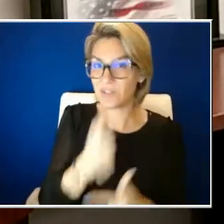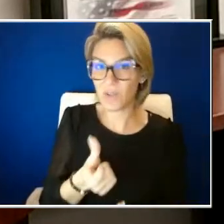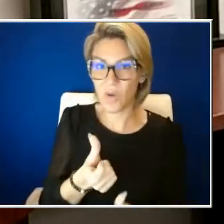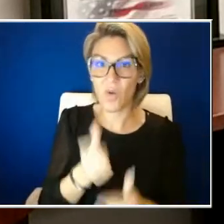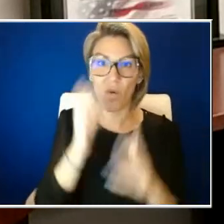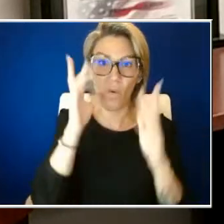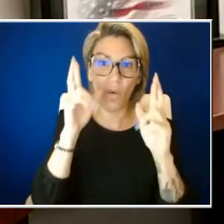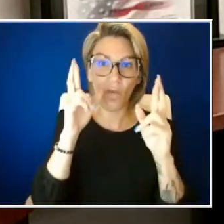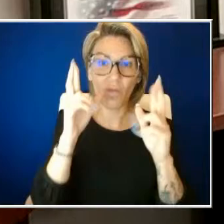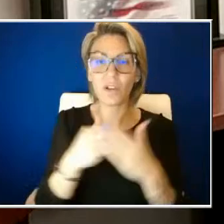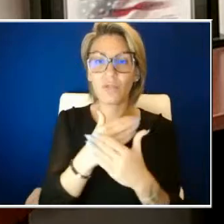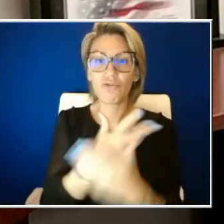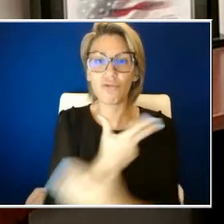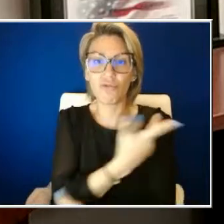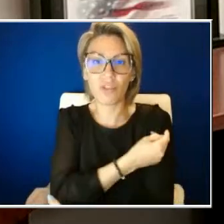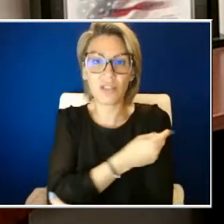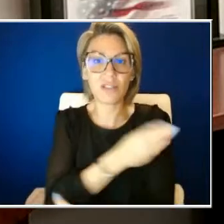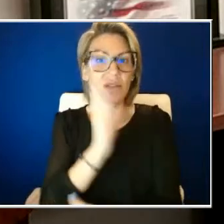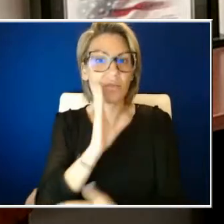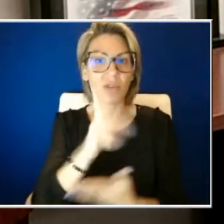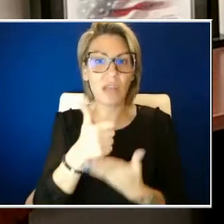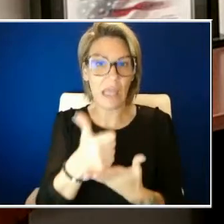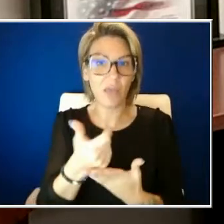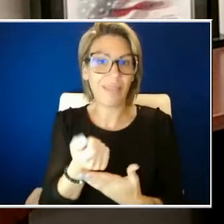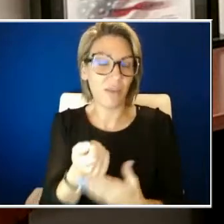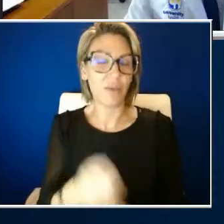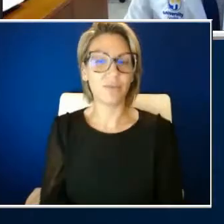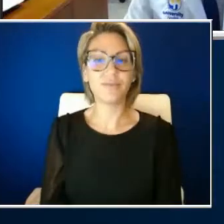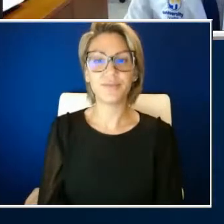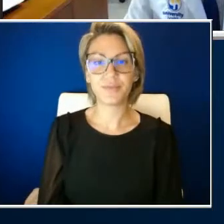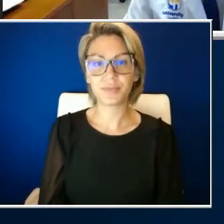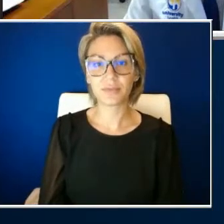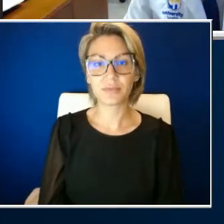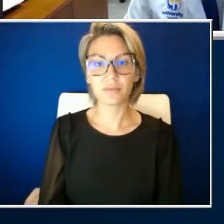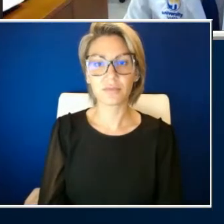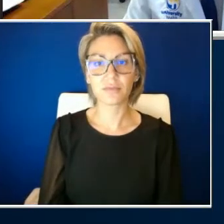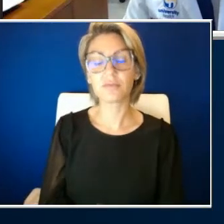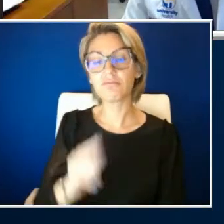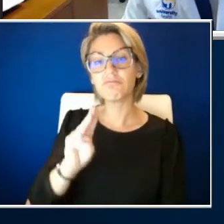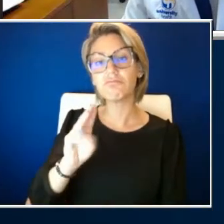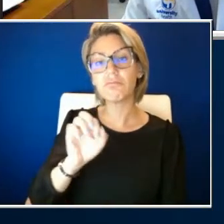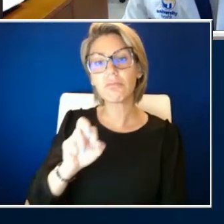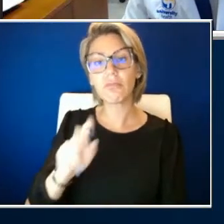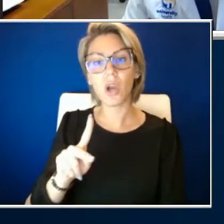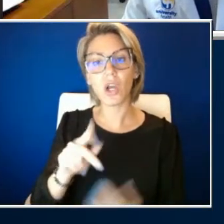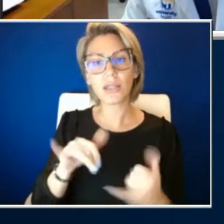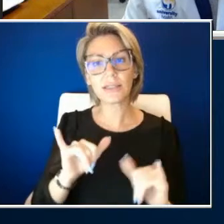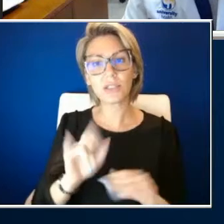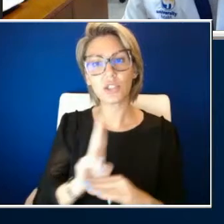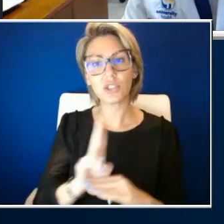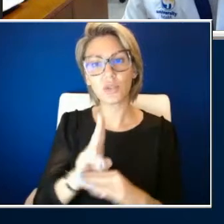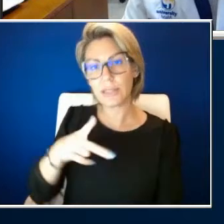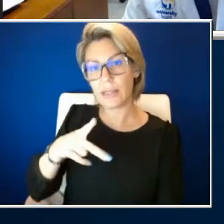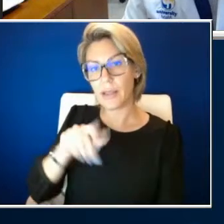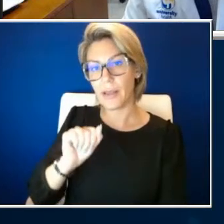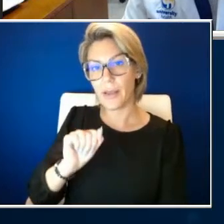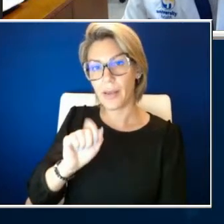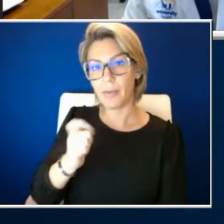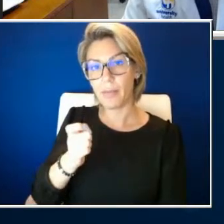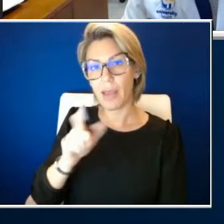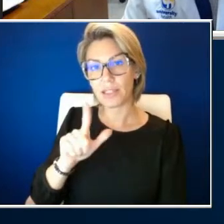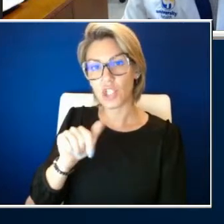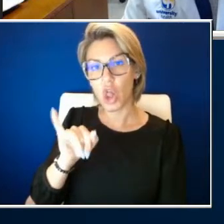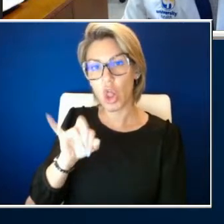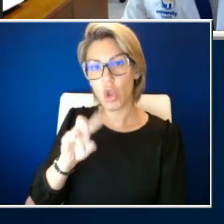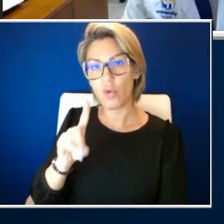new vaccine will help us a little bit. Mark, still using Paxlovid with your team, still seeing pretty good